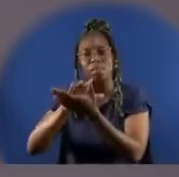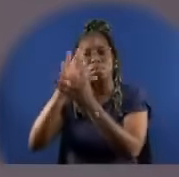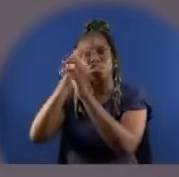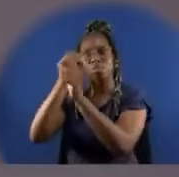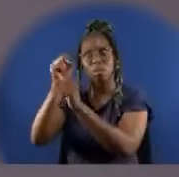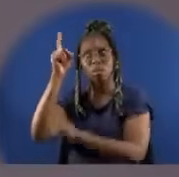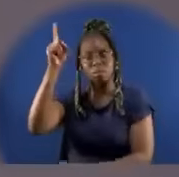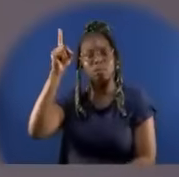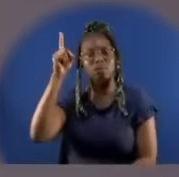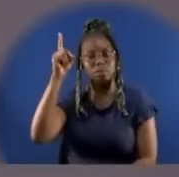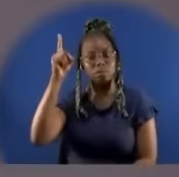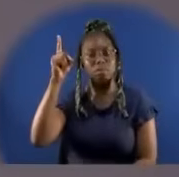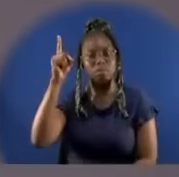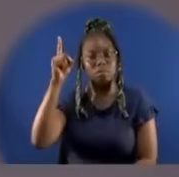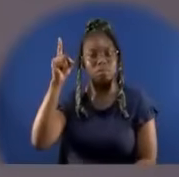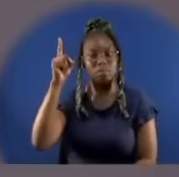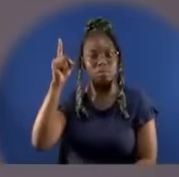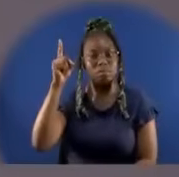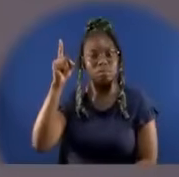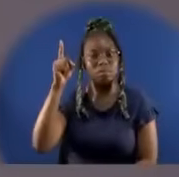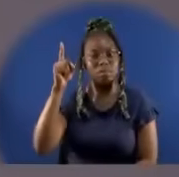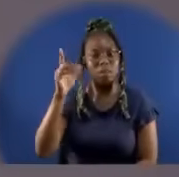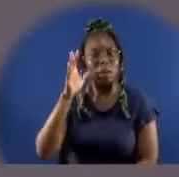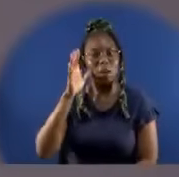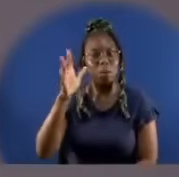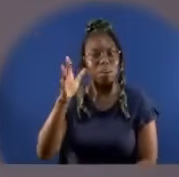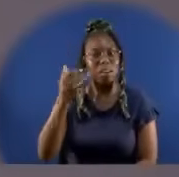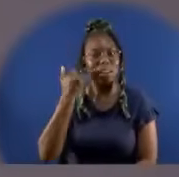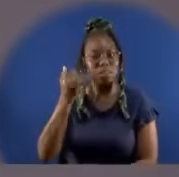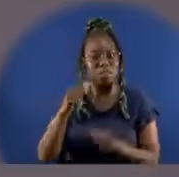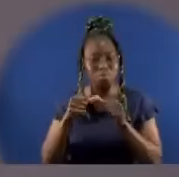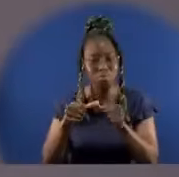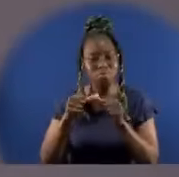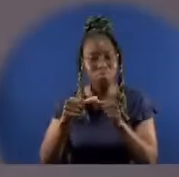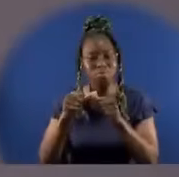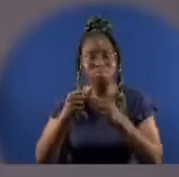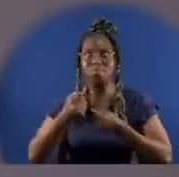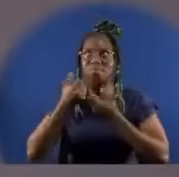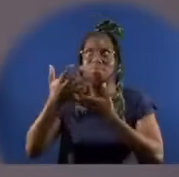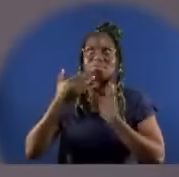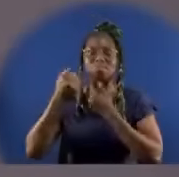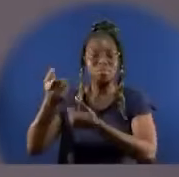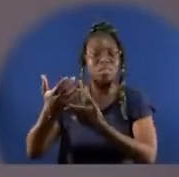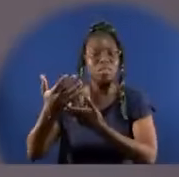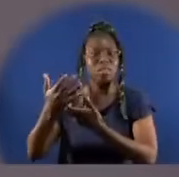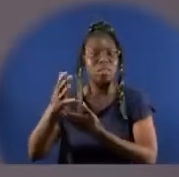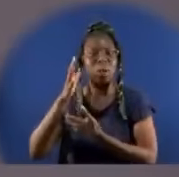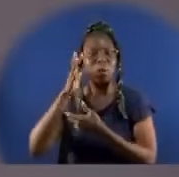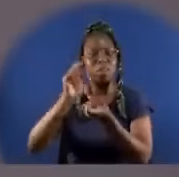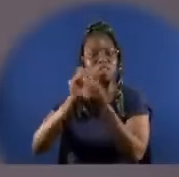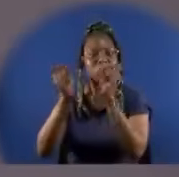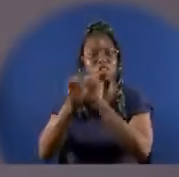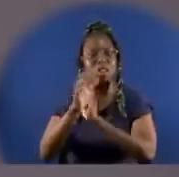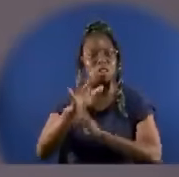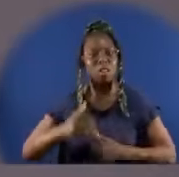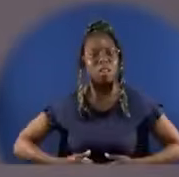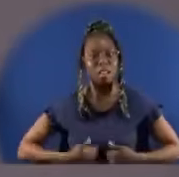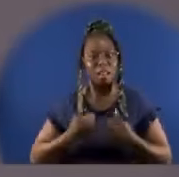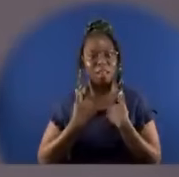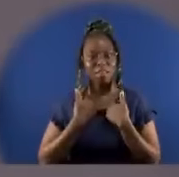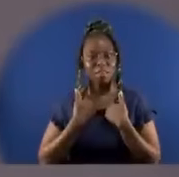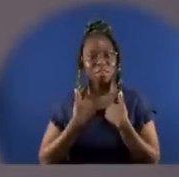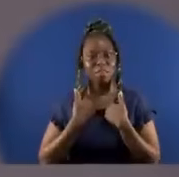That the word will still work to effectuate change in our very lives. There's a word that somebody needed today.